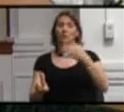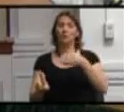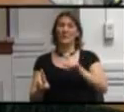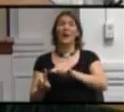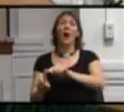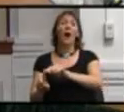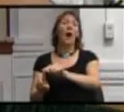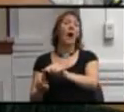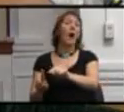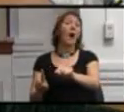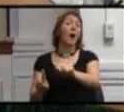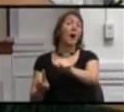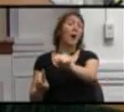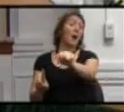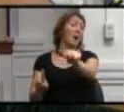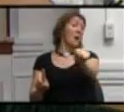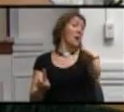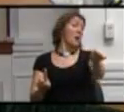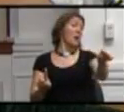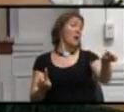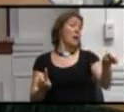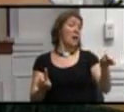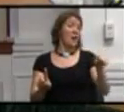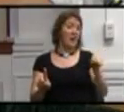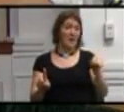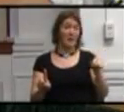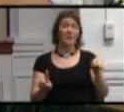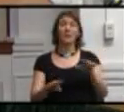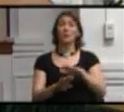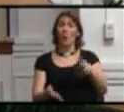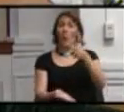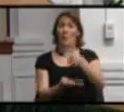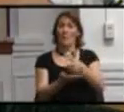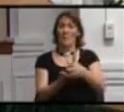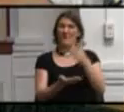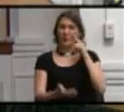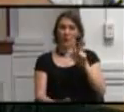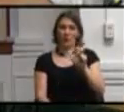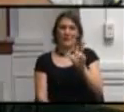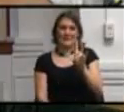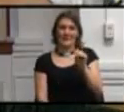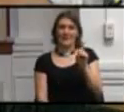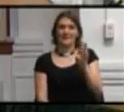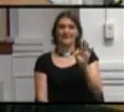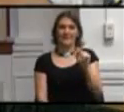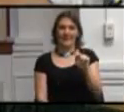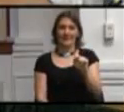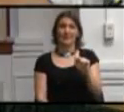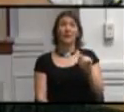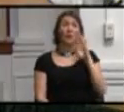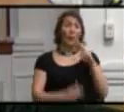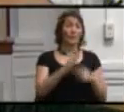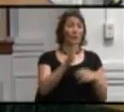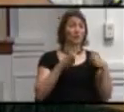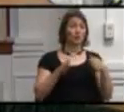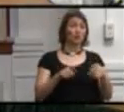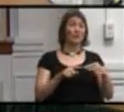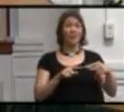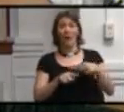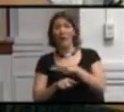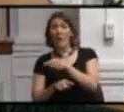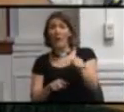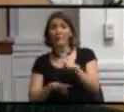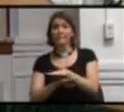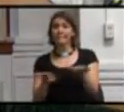proceeding southerly and easterly along the street and roundabout for approximately 370 feet from Bridge Street to